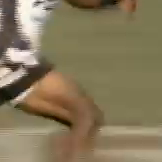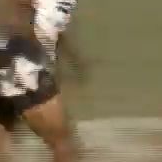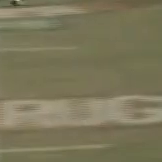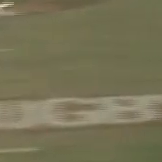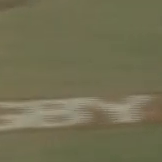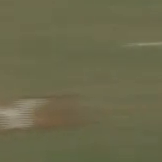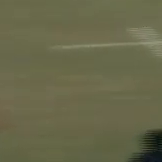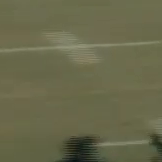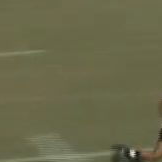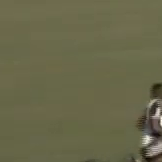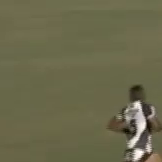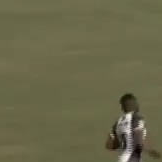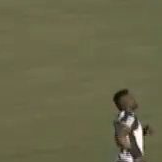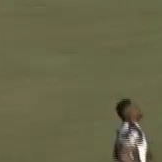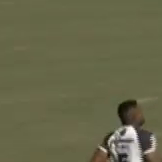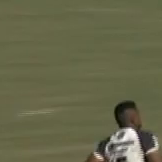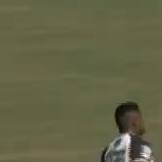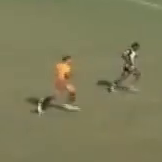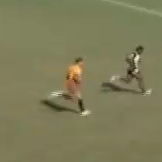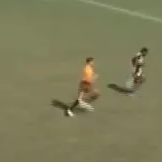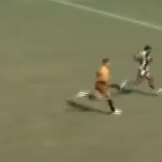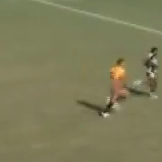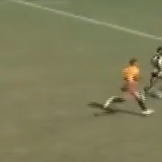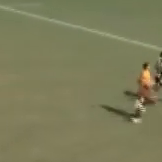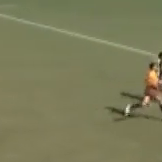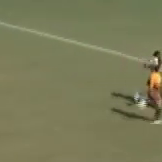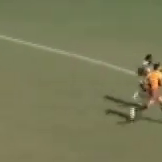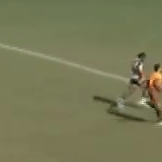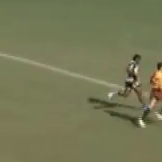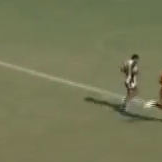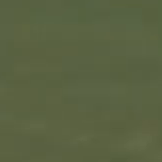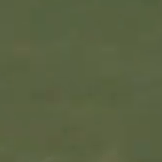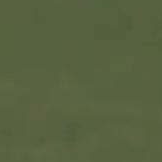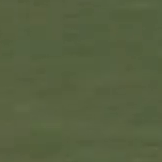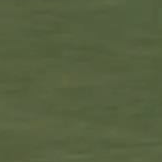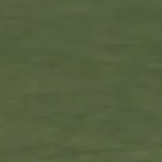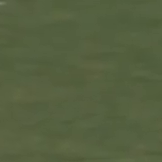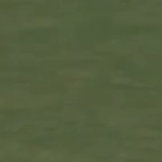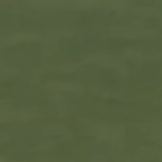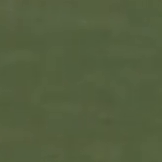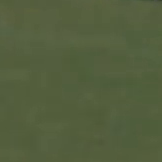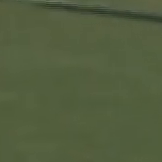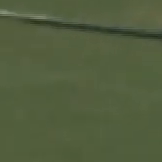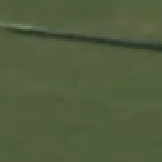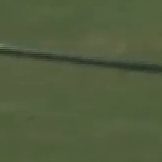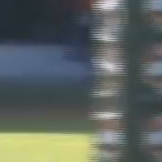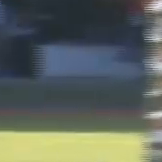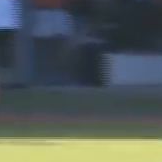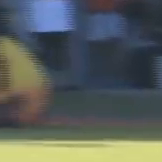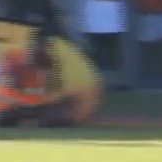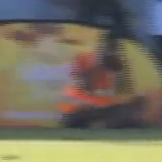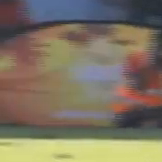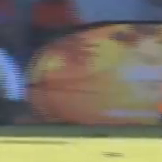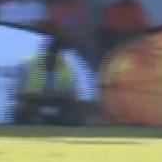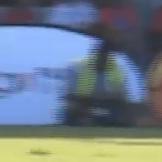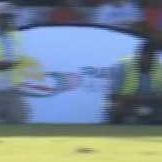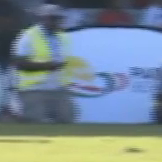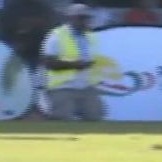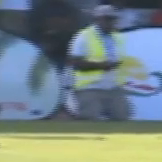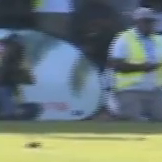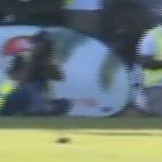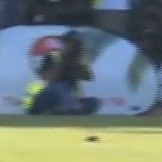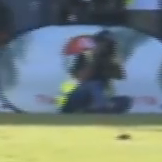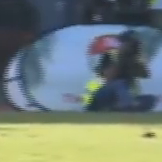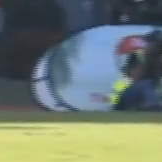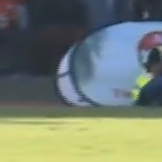on. Rusiate Matai, no one will get up to him. Jerry Tuai doesn't even want, is not interested. Chutawan